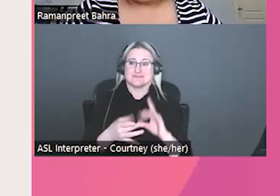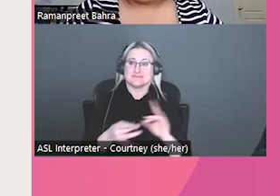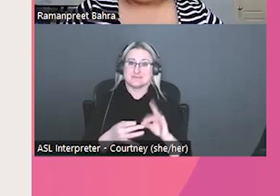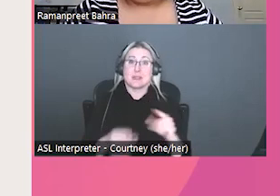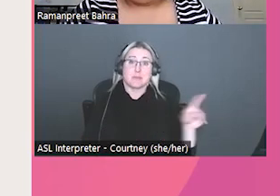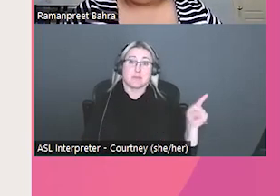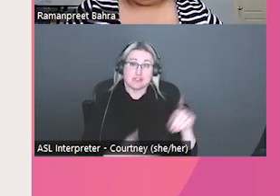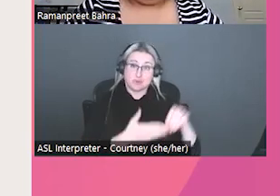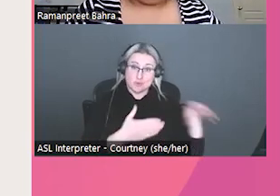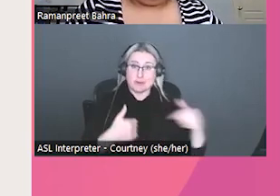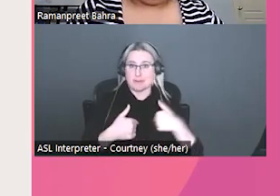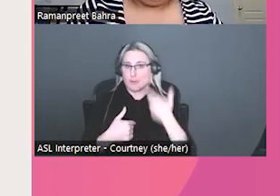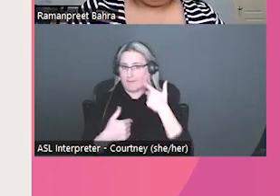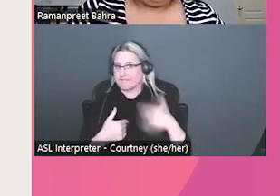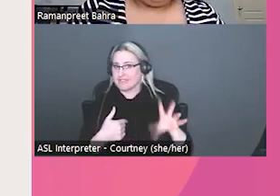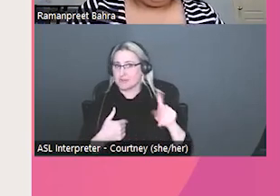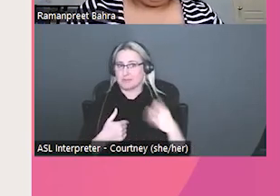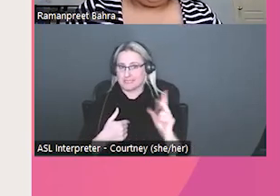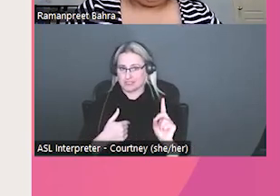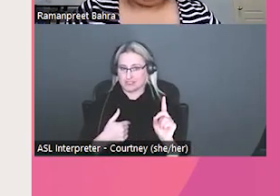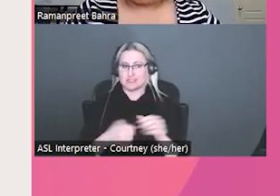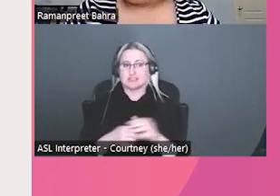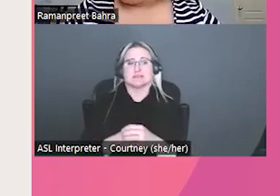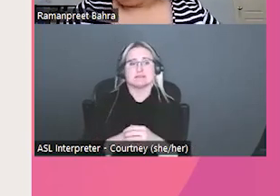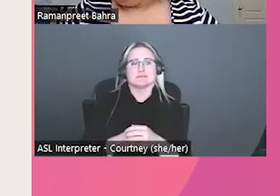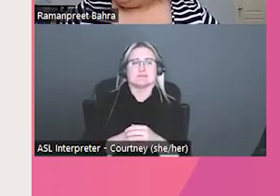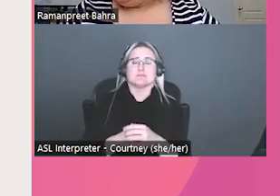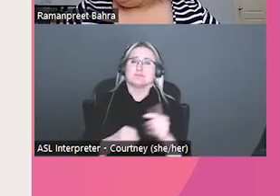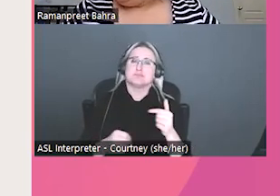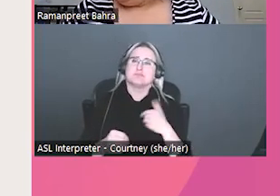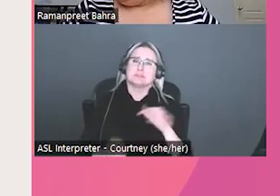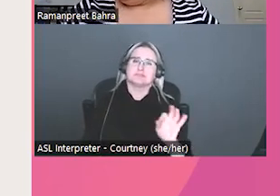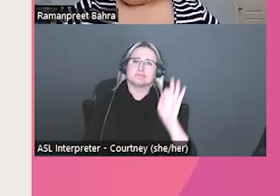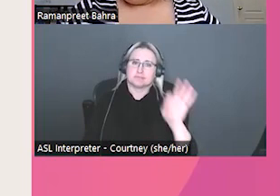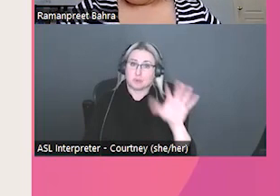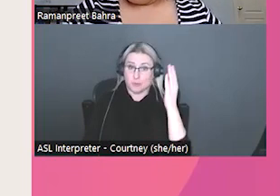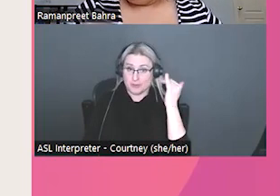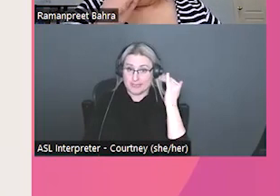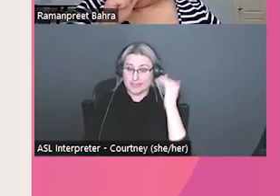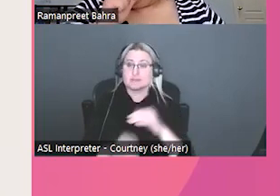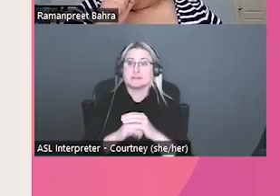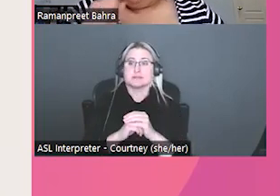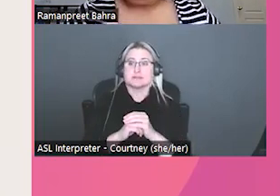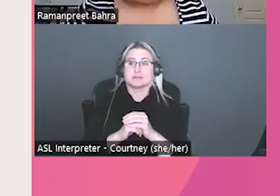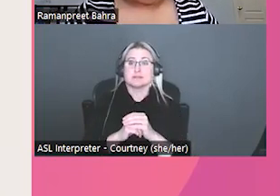and I just recently finished my PhD. And I want to bring this up because I'm going to, throughout the